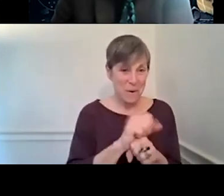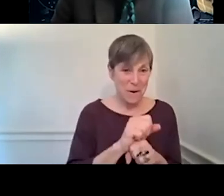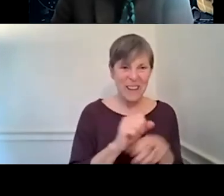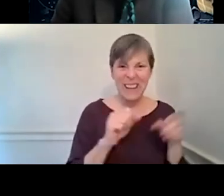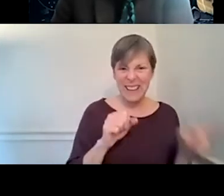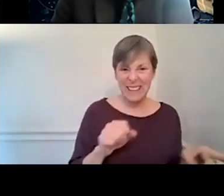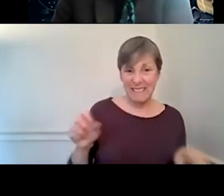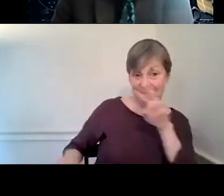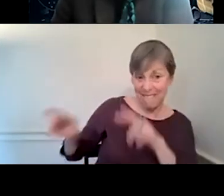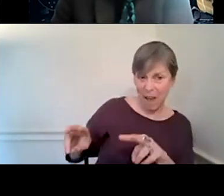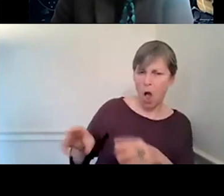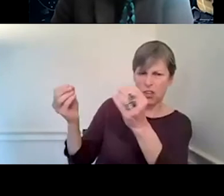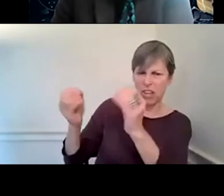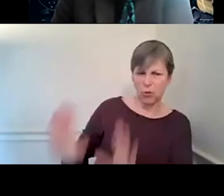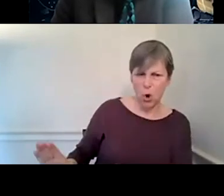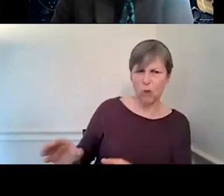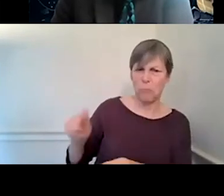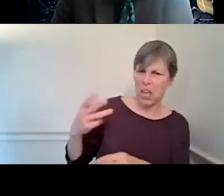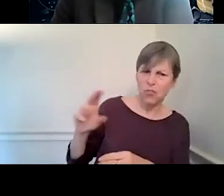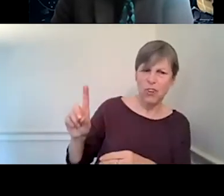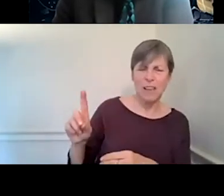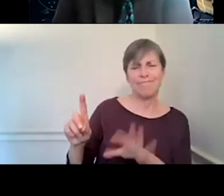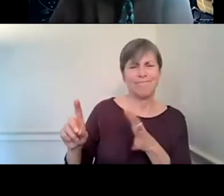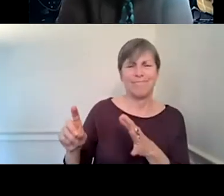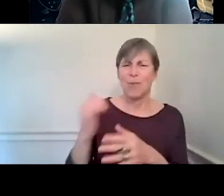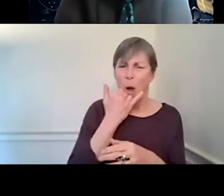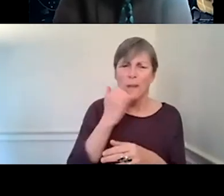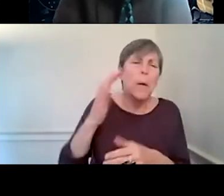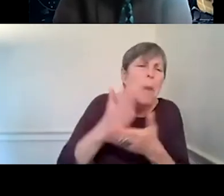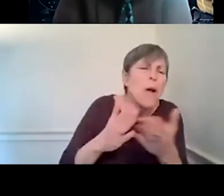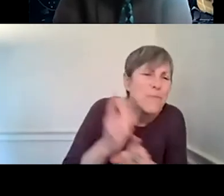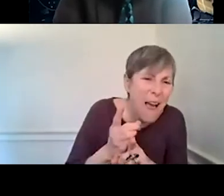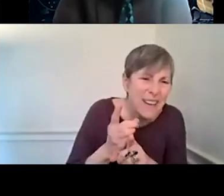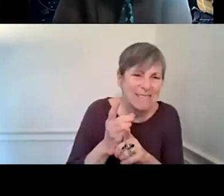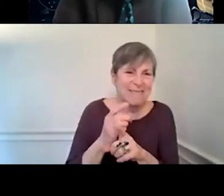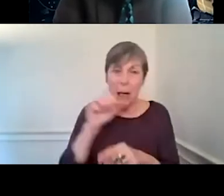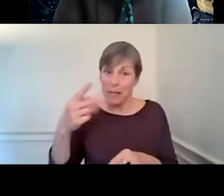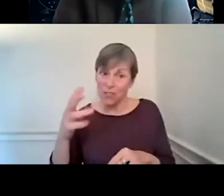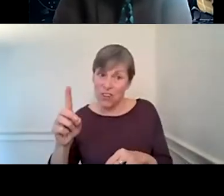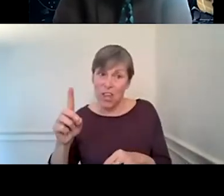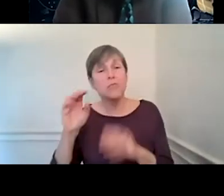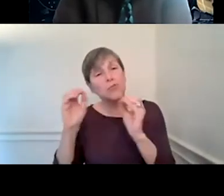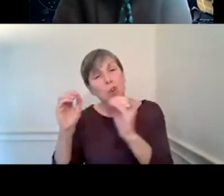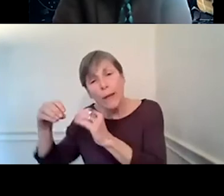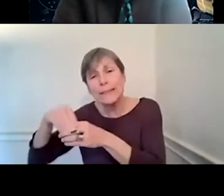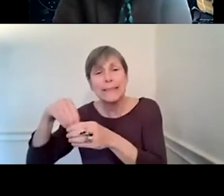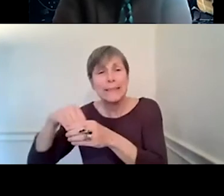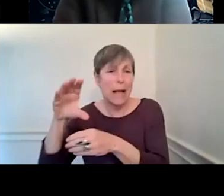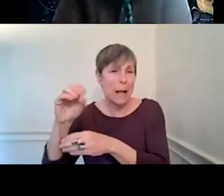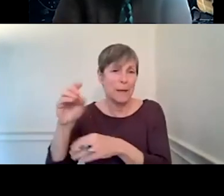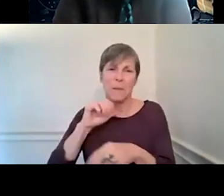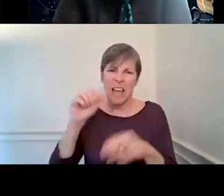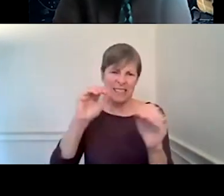of partnership. I was on track, had really good careers. But I decided at the end, I wanted